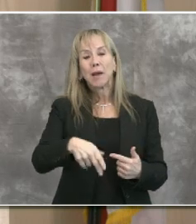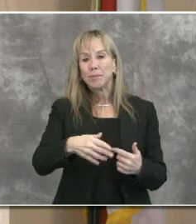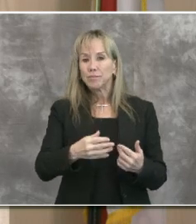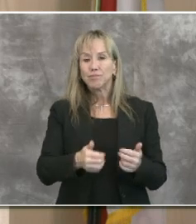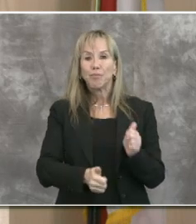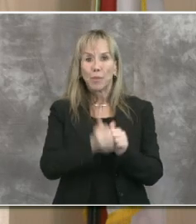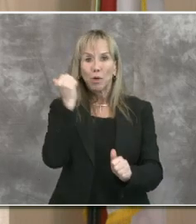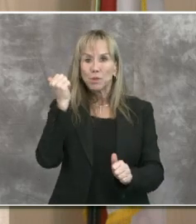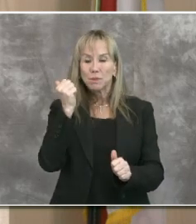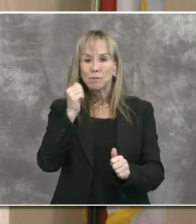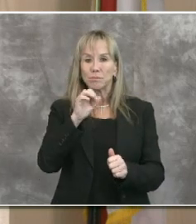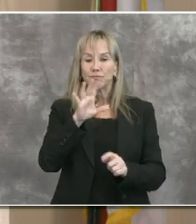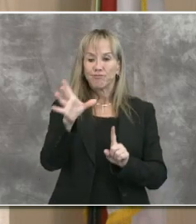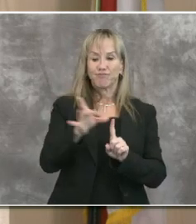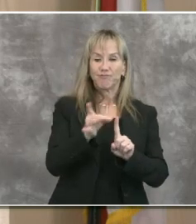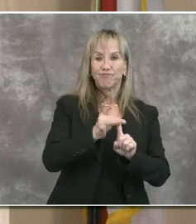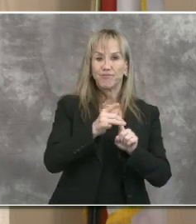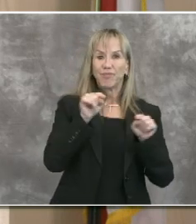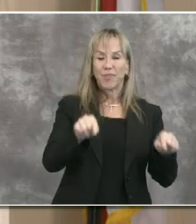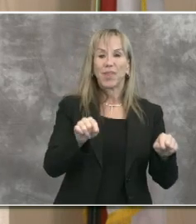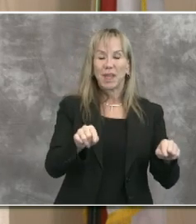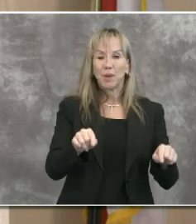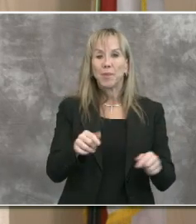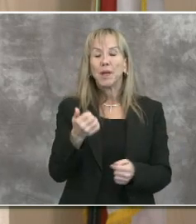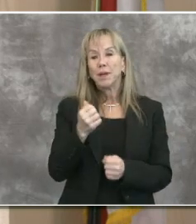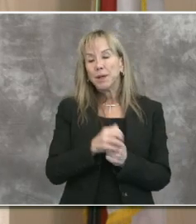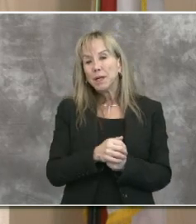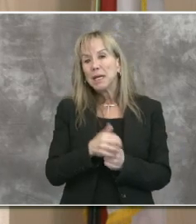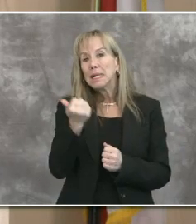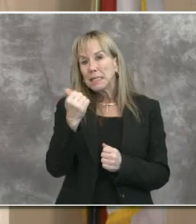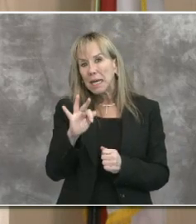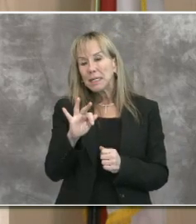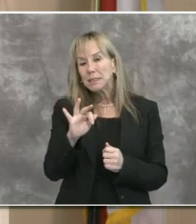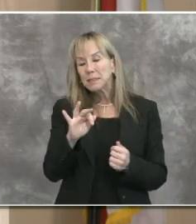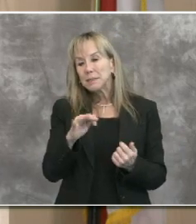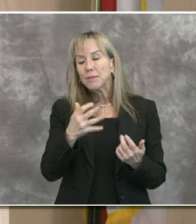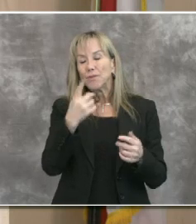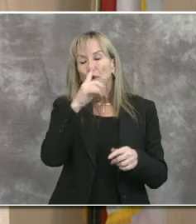of COVID-19 positive cases.